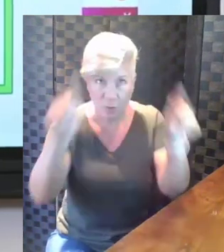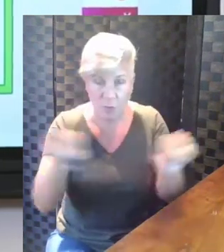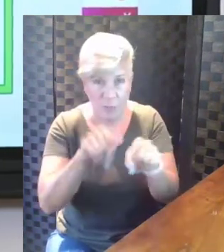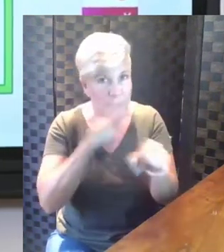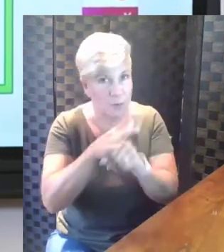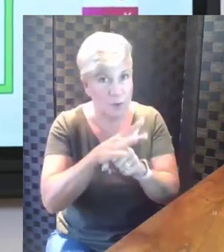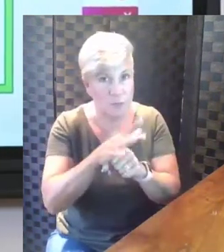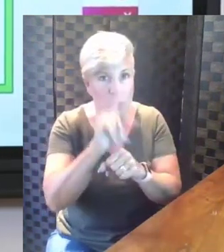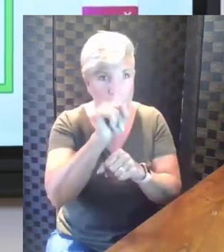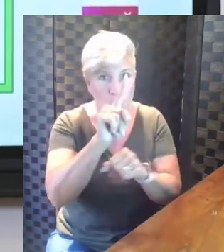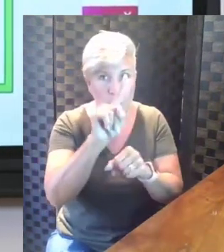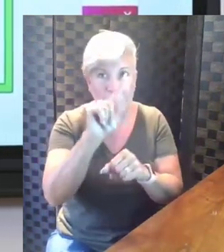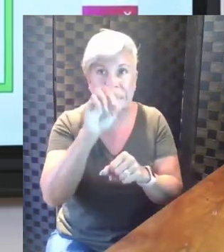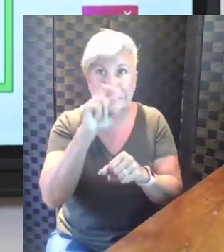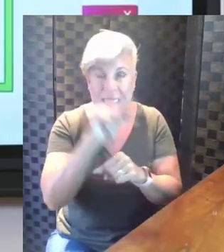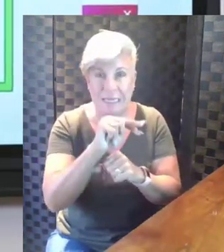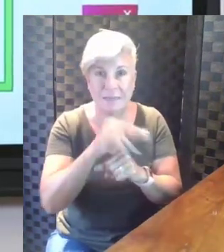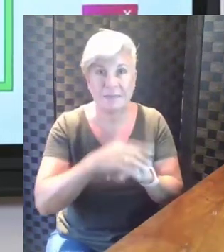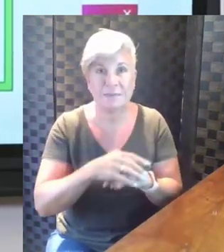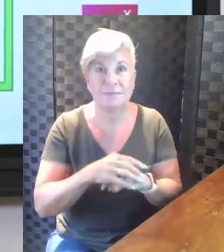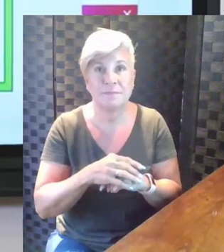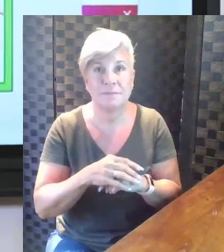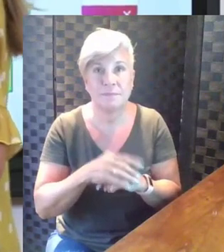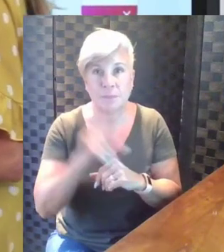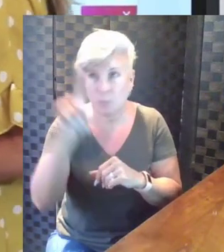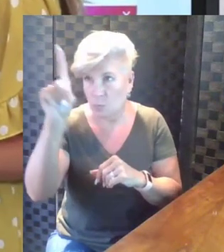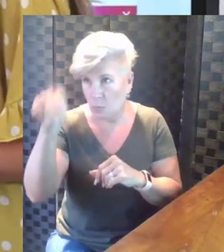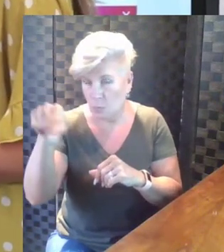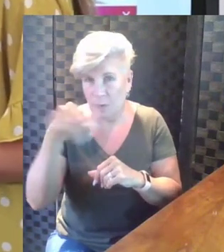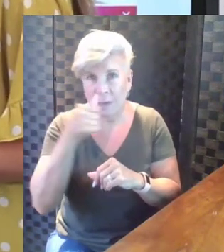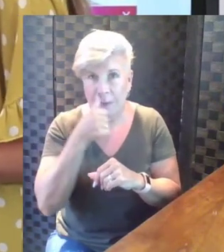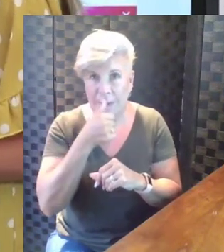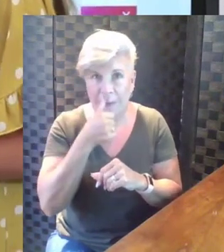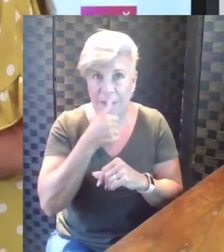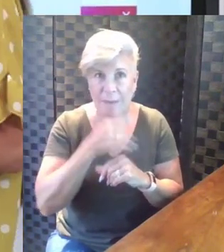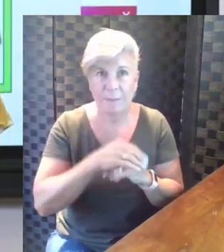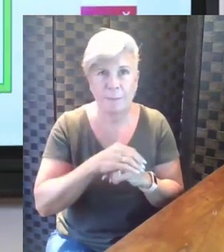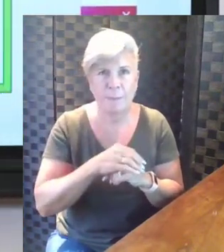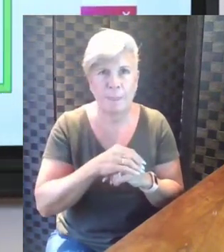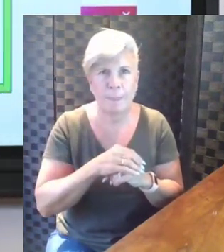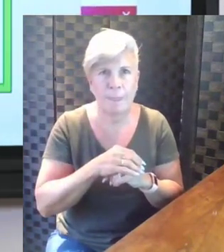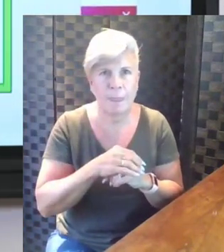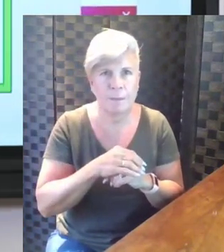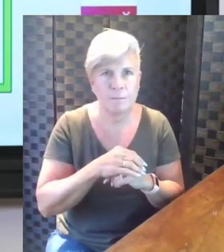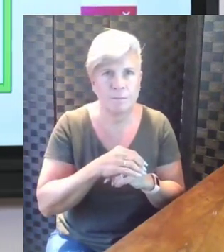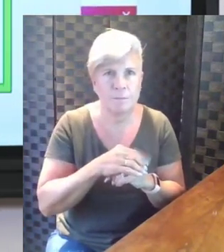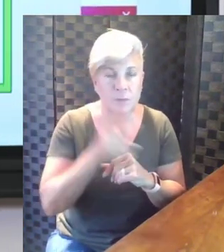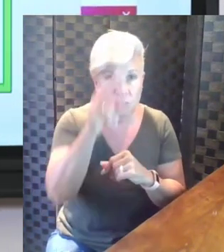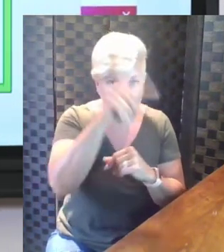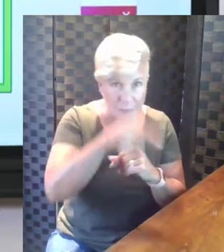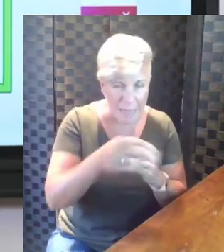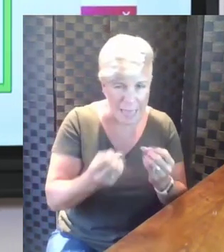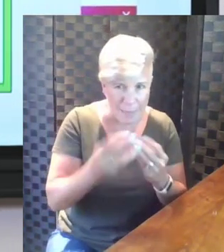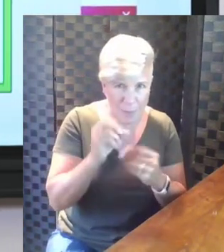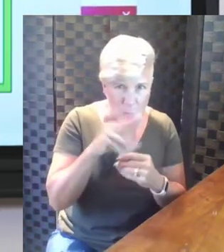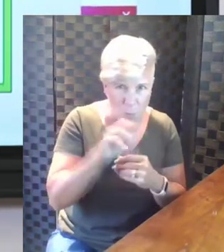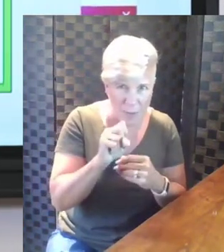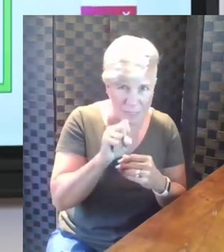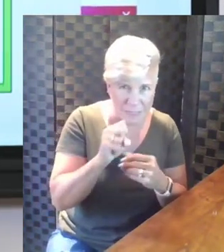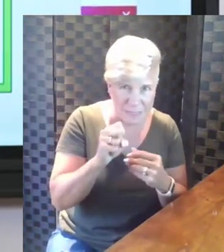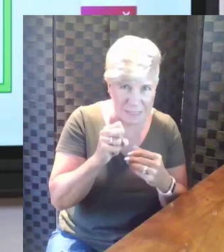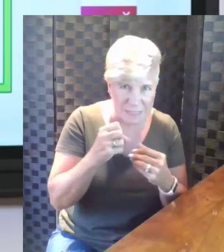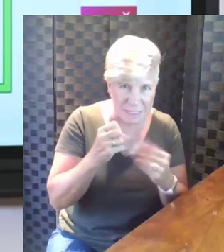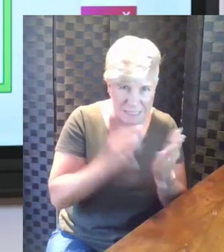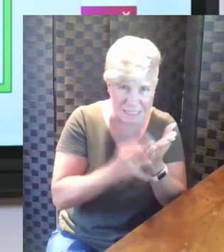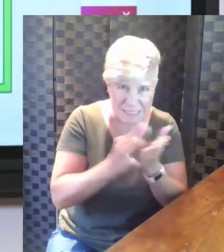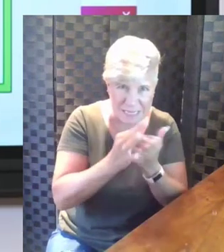so that means 1 group of 10. I'm going to put my 1 here. And if I drop that down, how many ones or